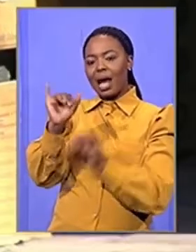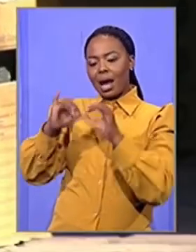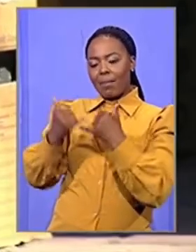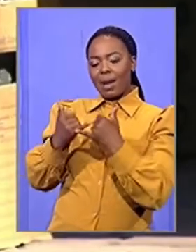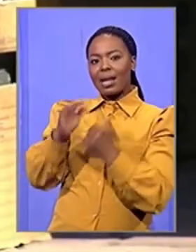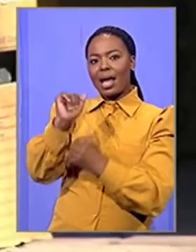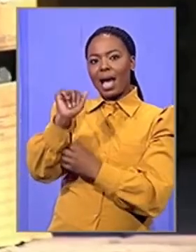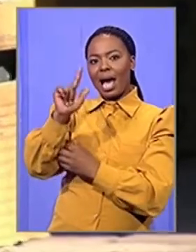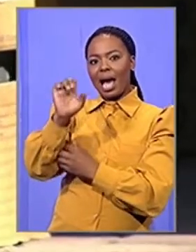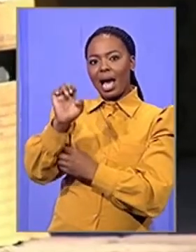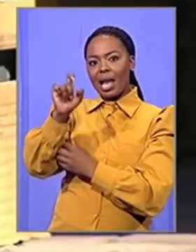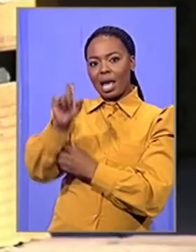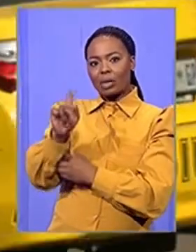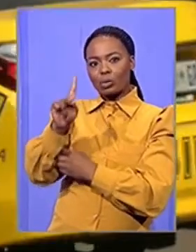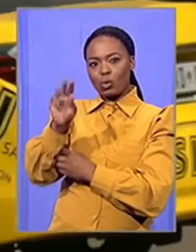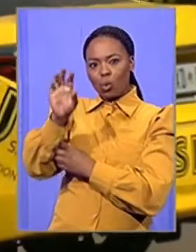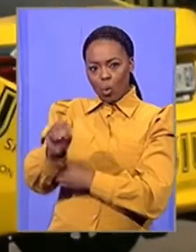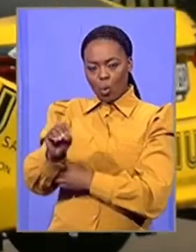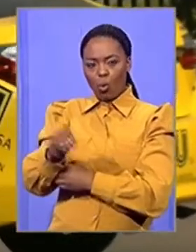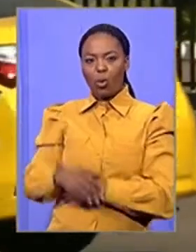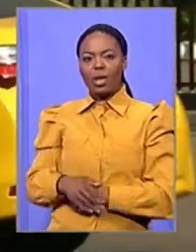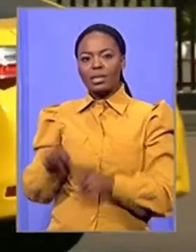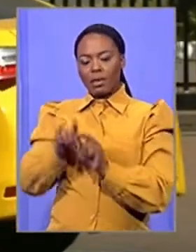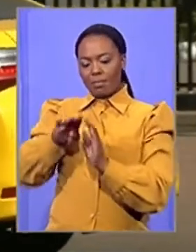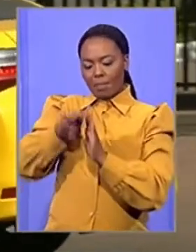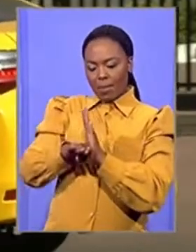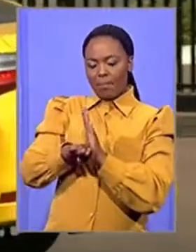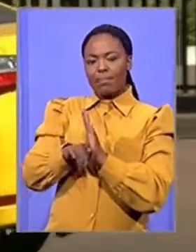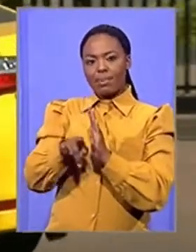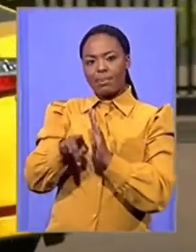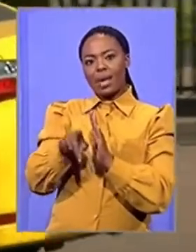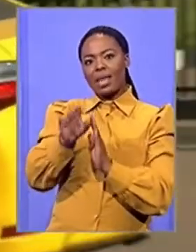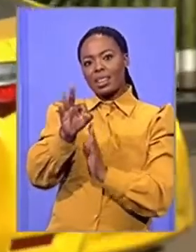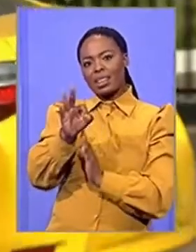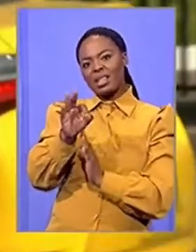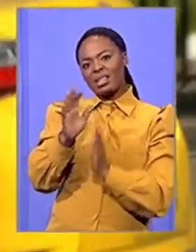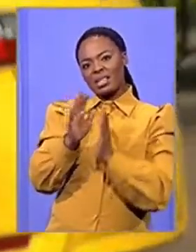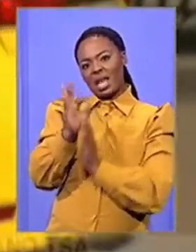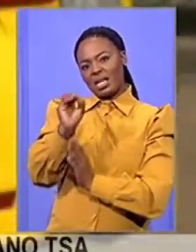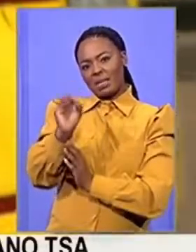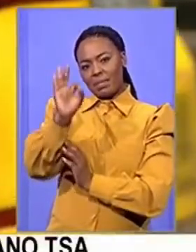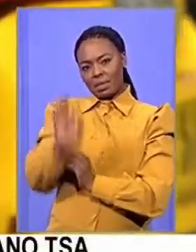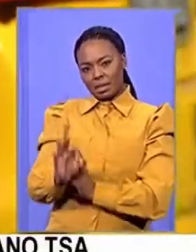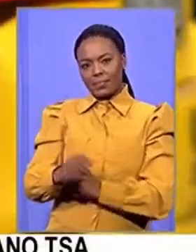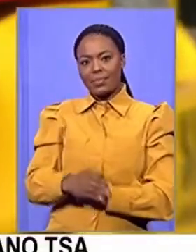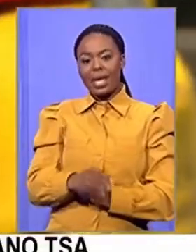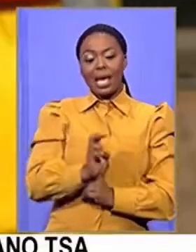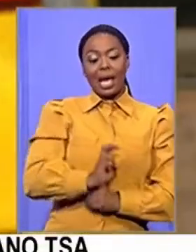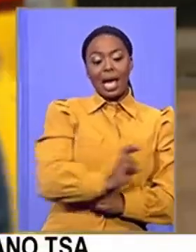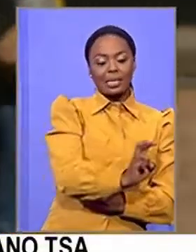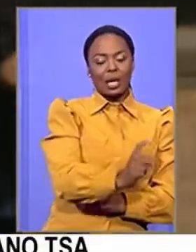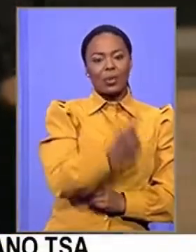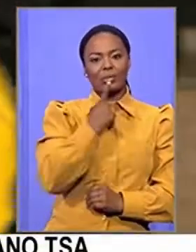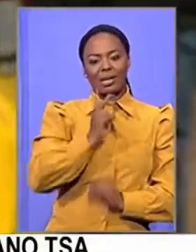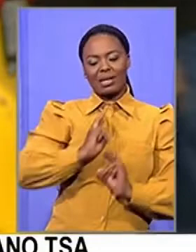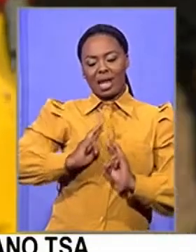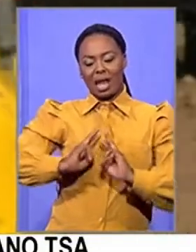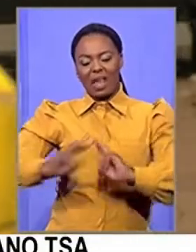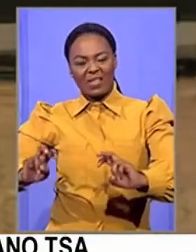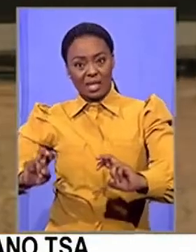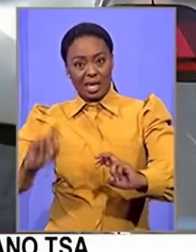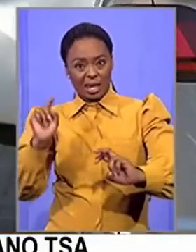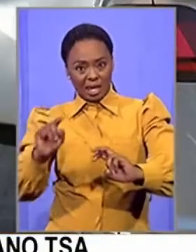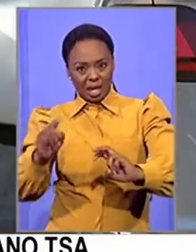theola boleng ba thekiso ya ditaemane ka diperesente tse 30. SIU e re diphuputso tsa yona di tla tsepamisa maikutlo ho tsamaiso